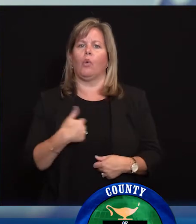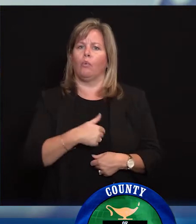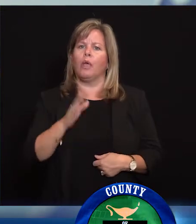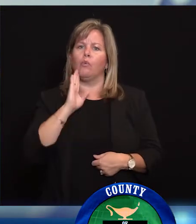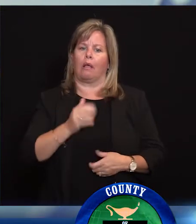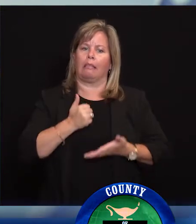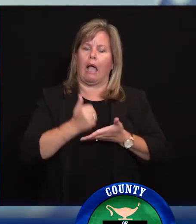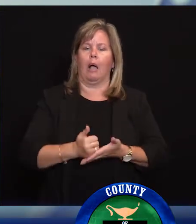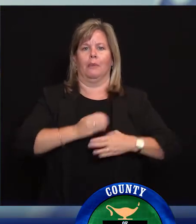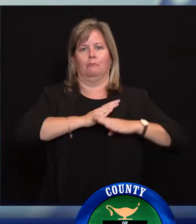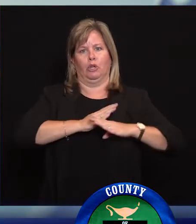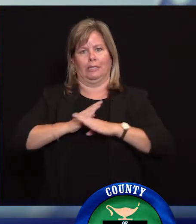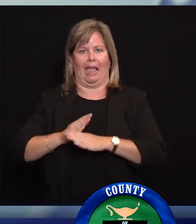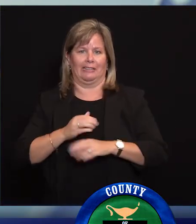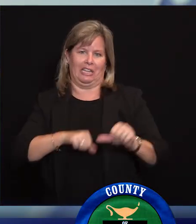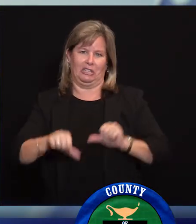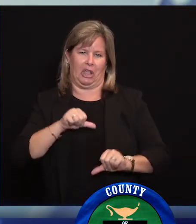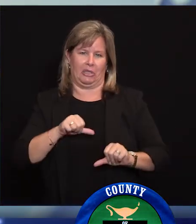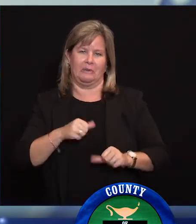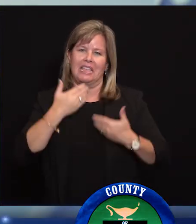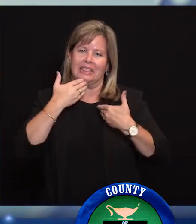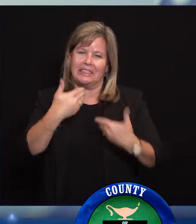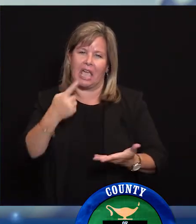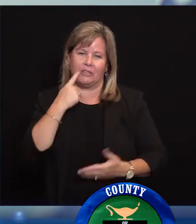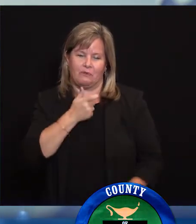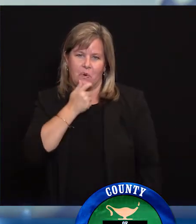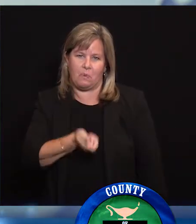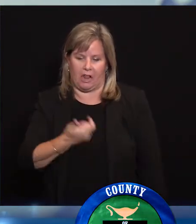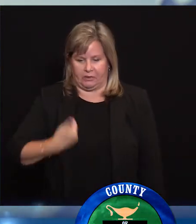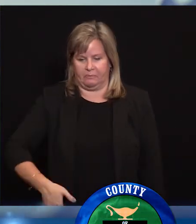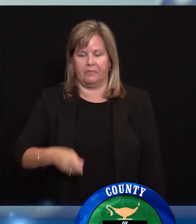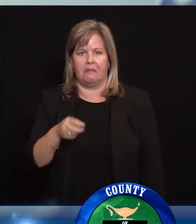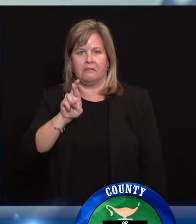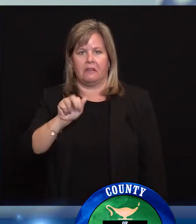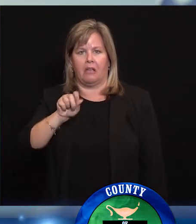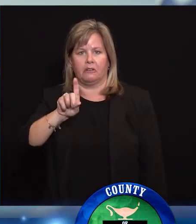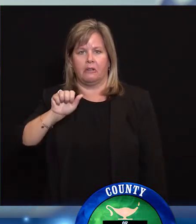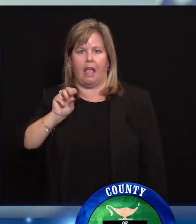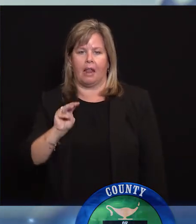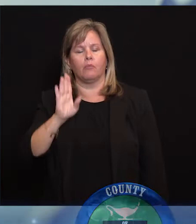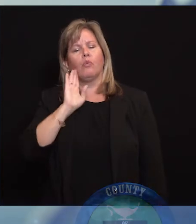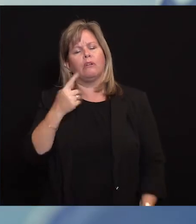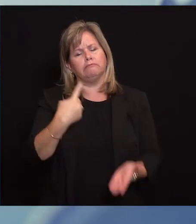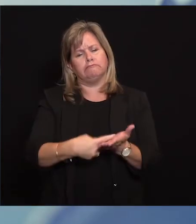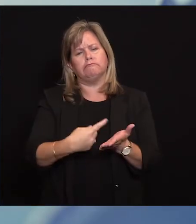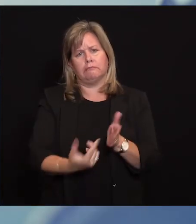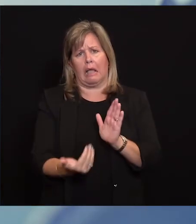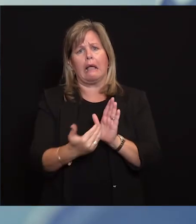Thanks for watching. I'm Dr. Adam London with the Kent County Health Department, and I'll talk to you again soon.